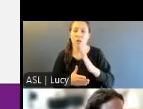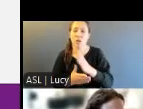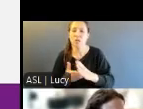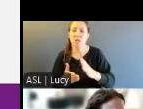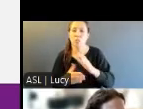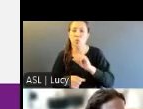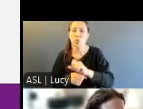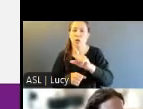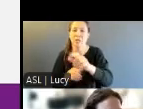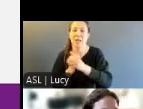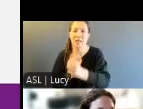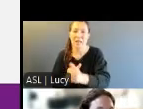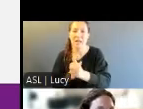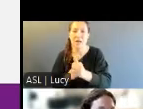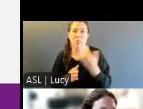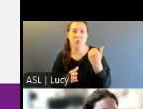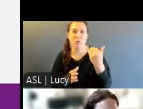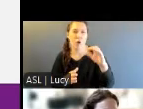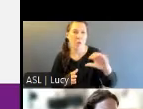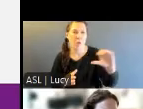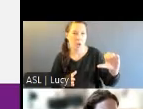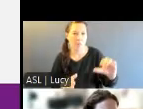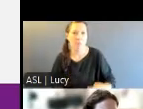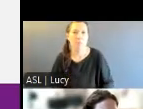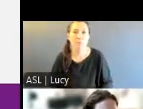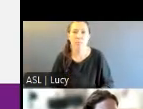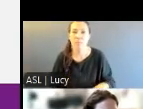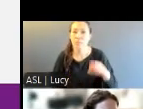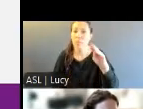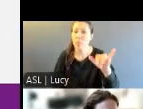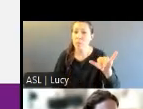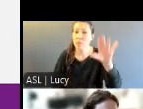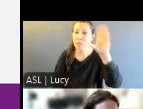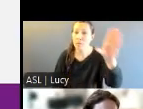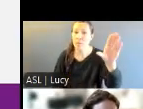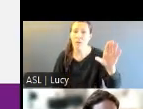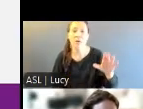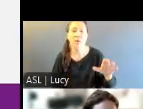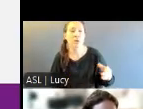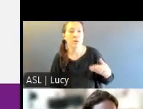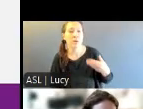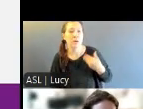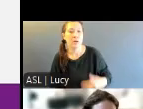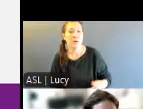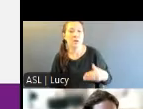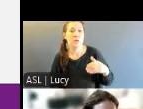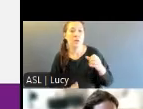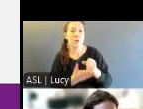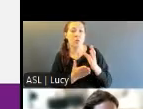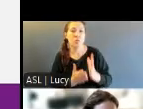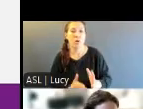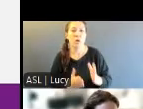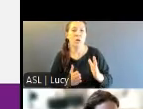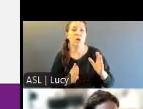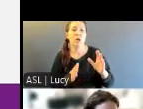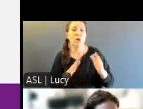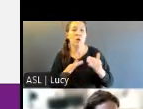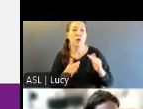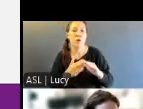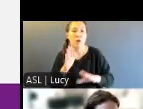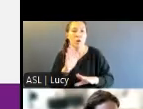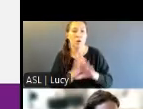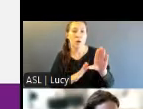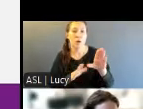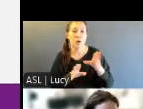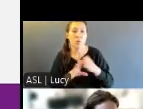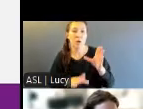Cod. Go ahead, Marley. Hello, everyone. I am Marley Pereda, a social worker and community development professional based in